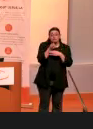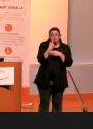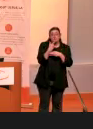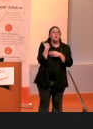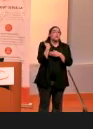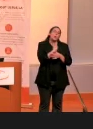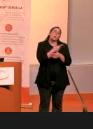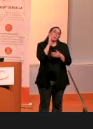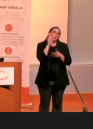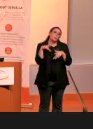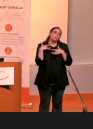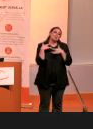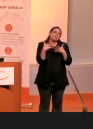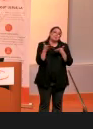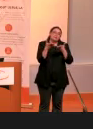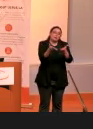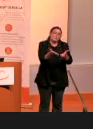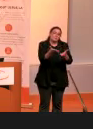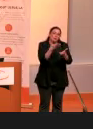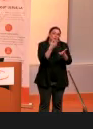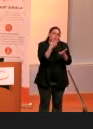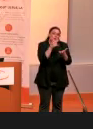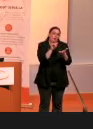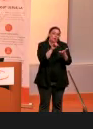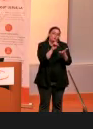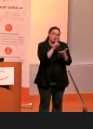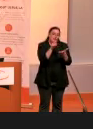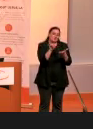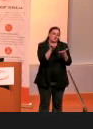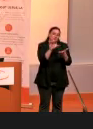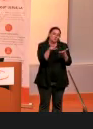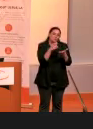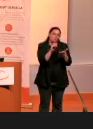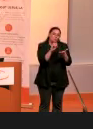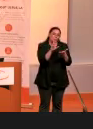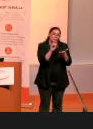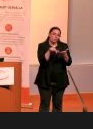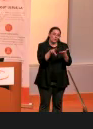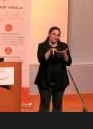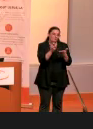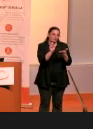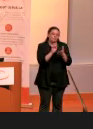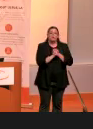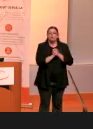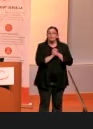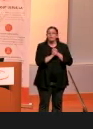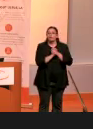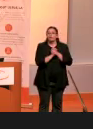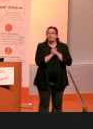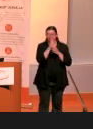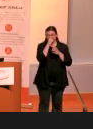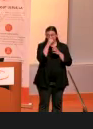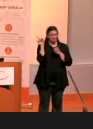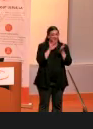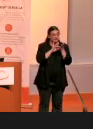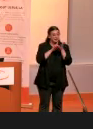usually recommending that patients stay on it for a long time. And we've gotten a little bit more information about hydroxychloroquine. We